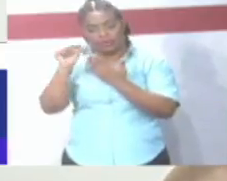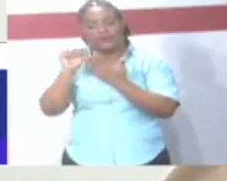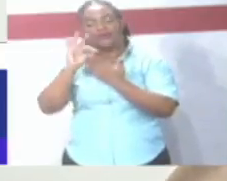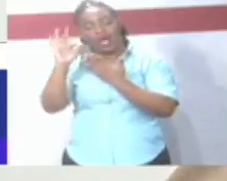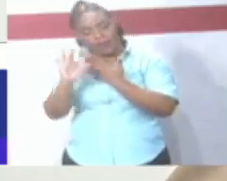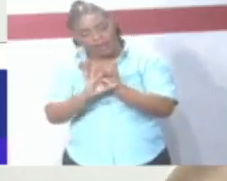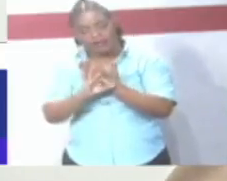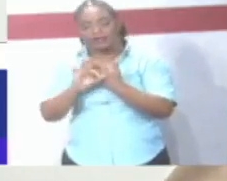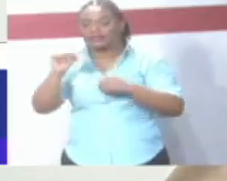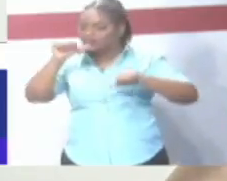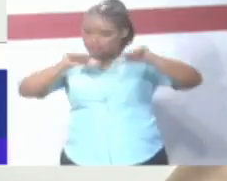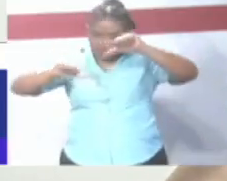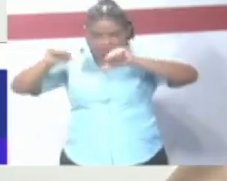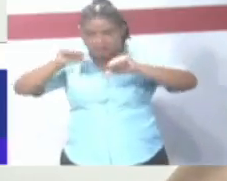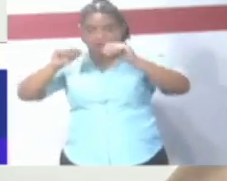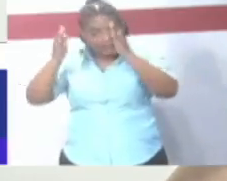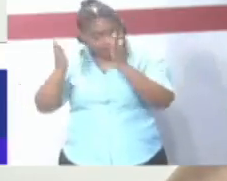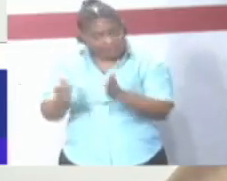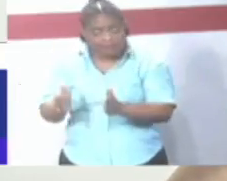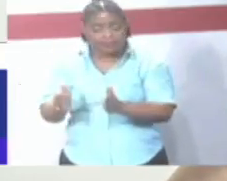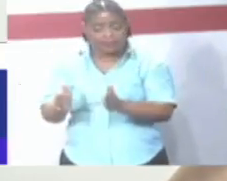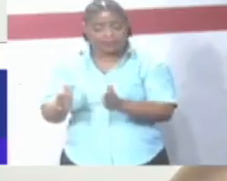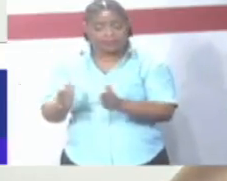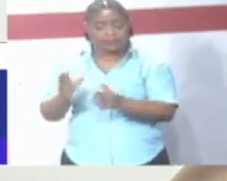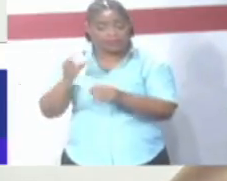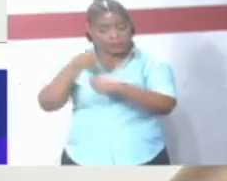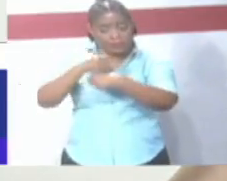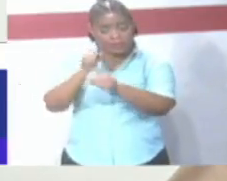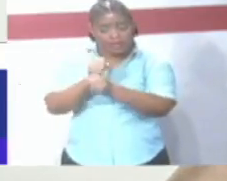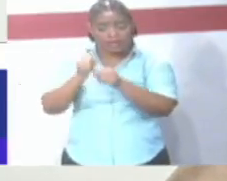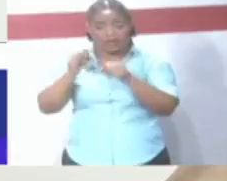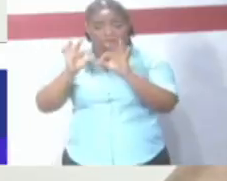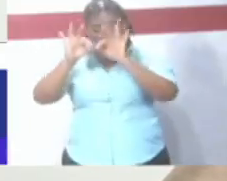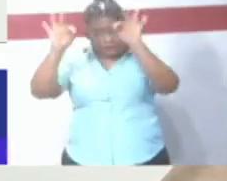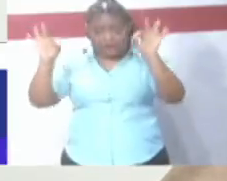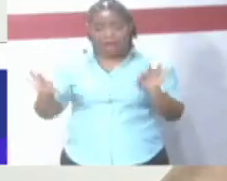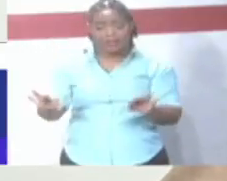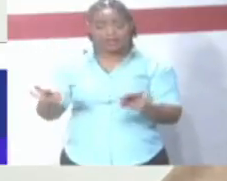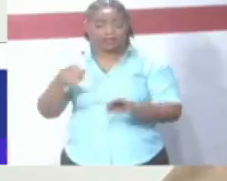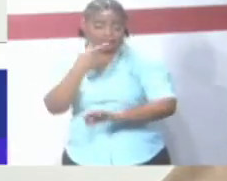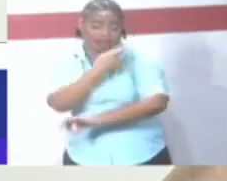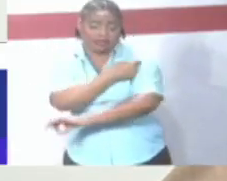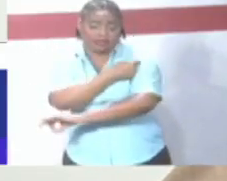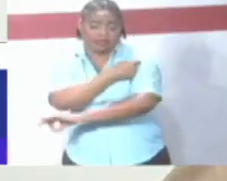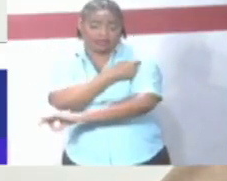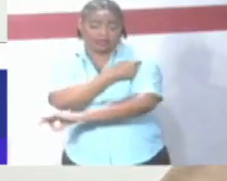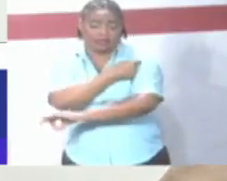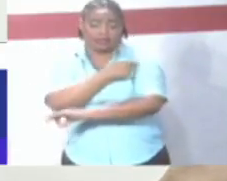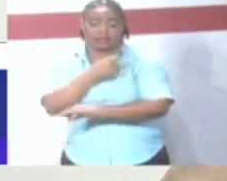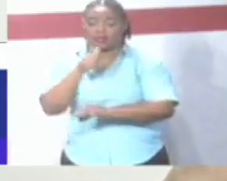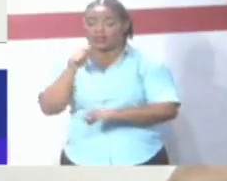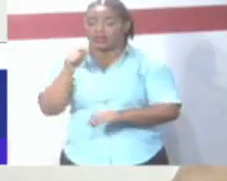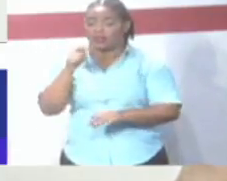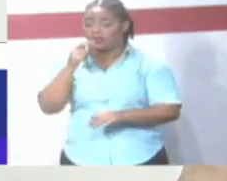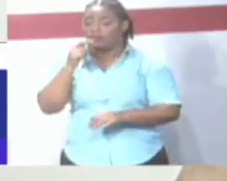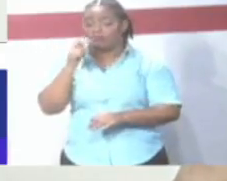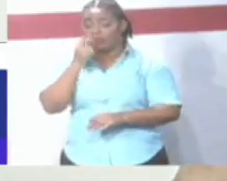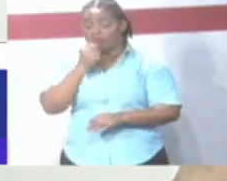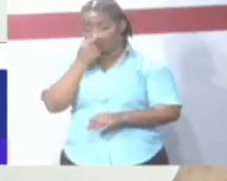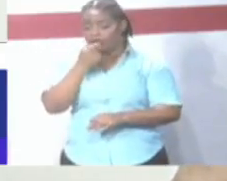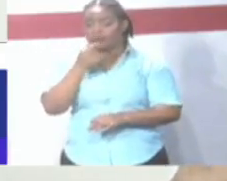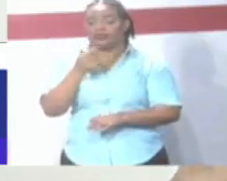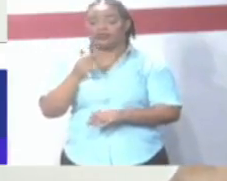and the flu vaccine manufacturing companies, based on the previous